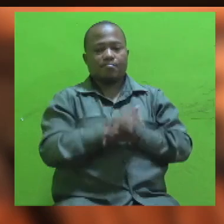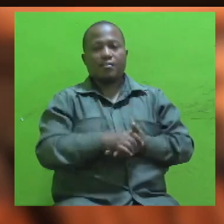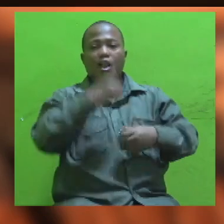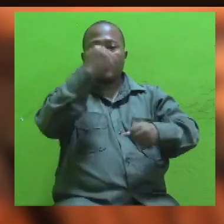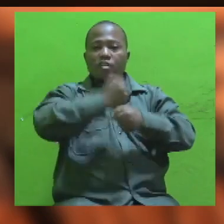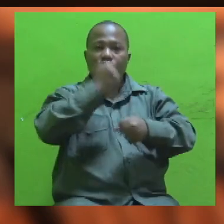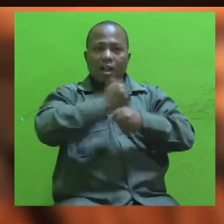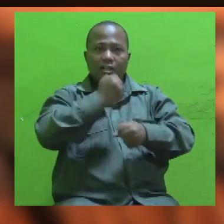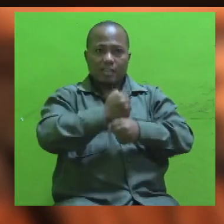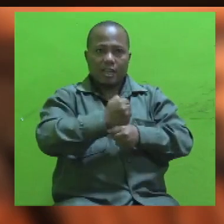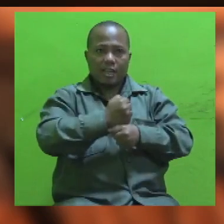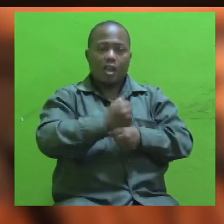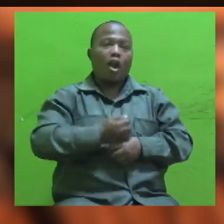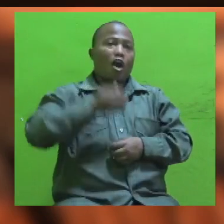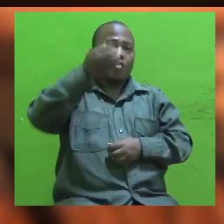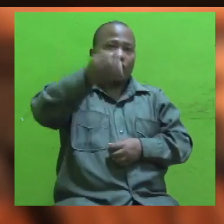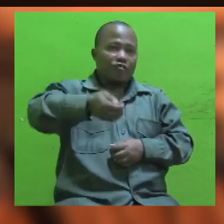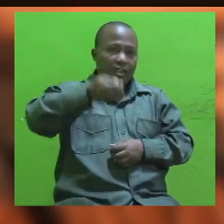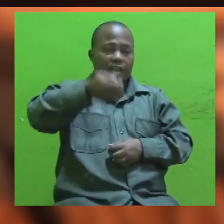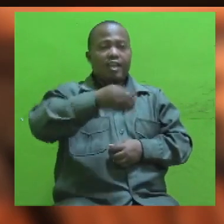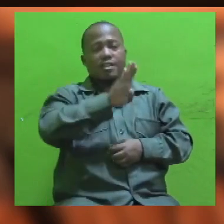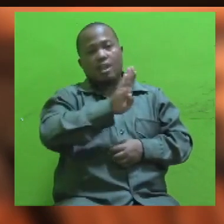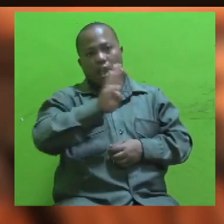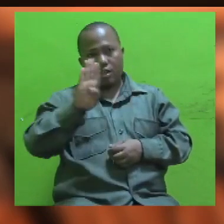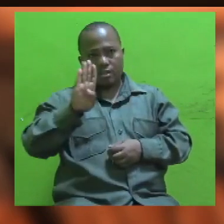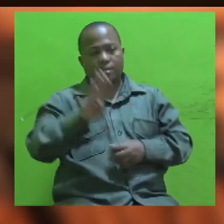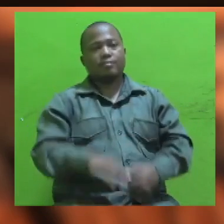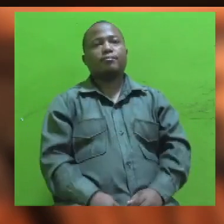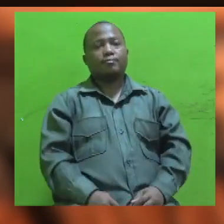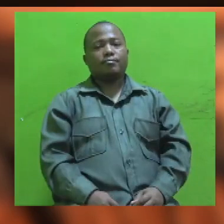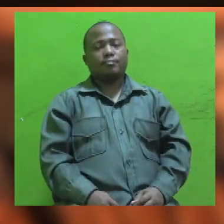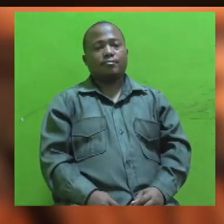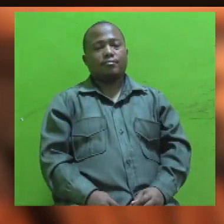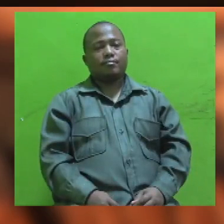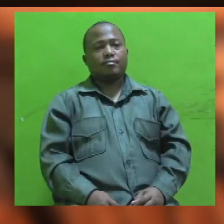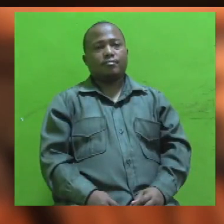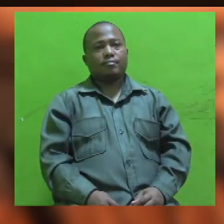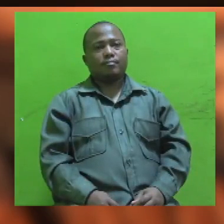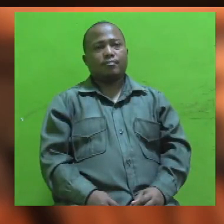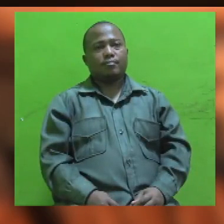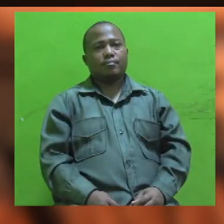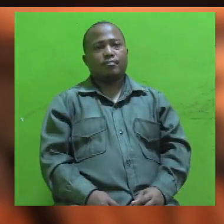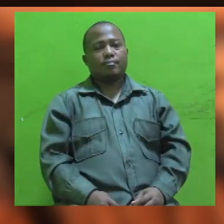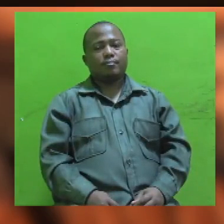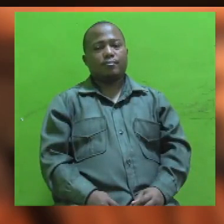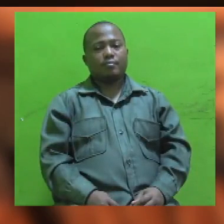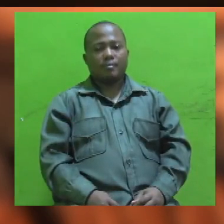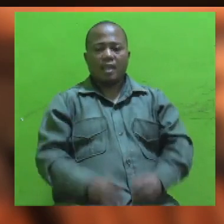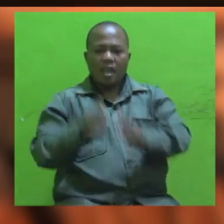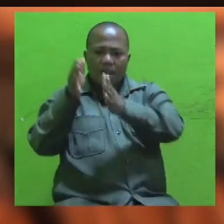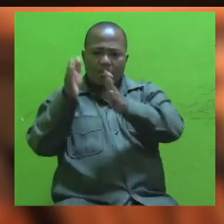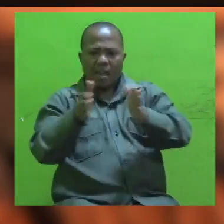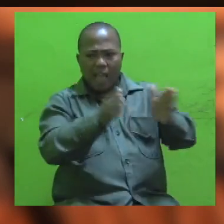council. Village councils play very significant role. The following are some of them of the function of it: planning